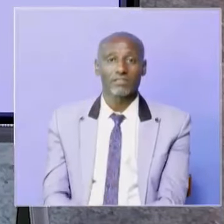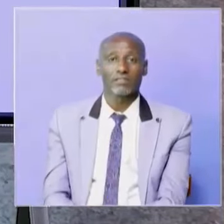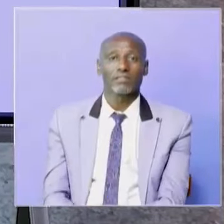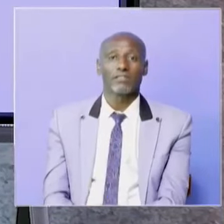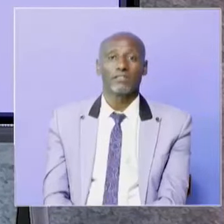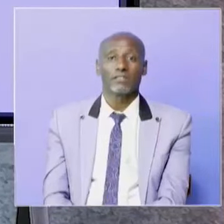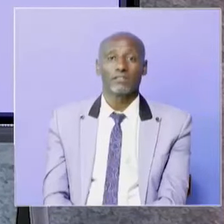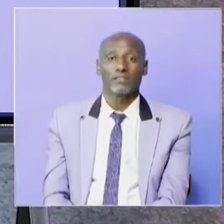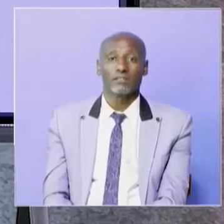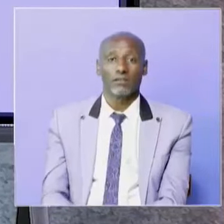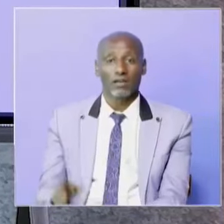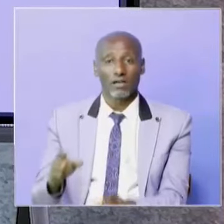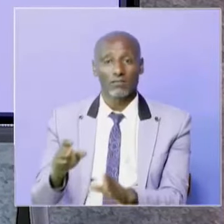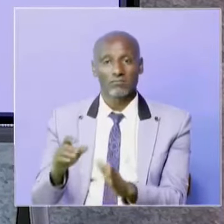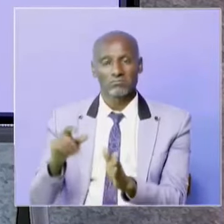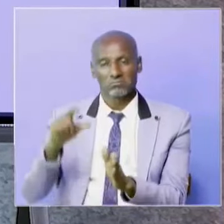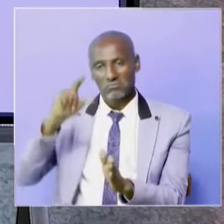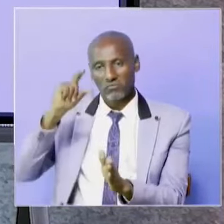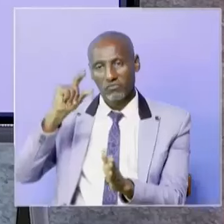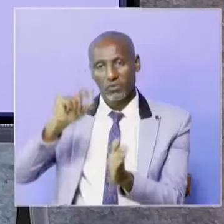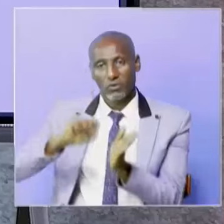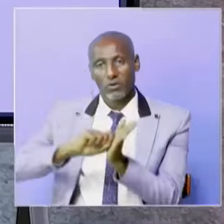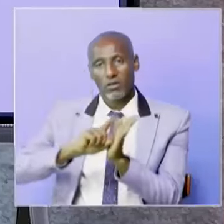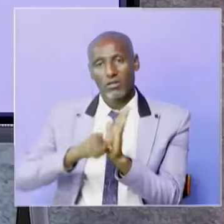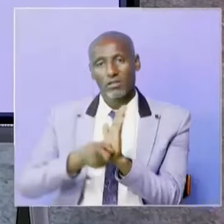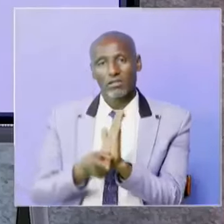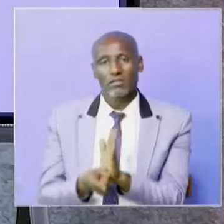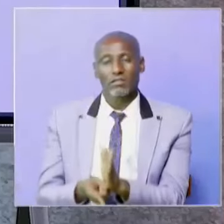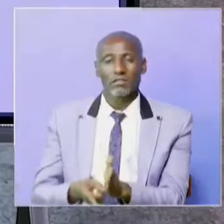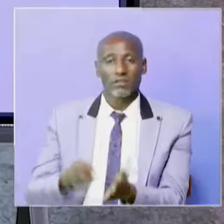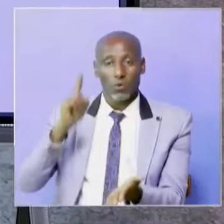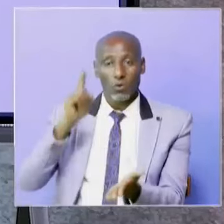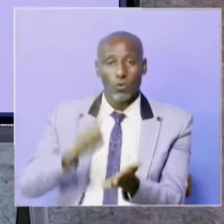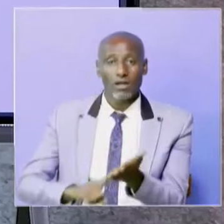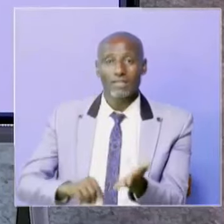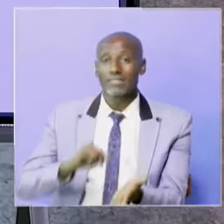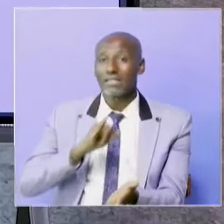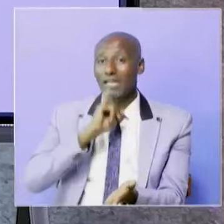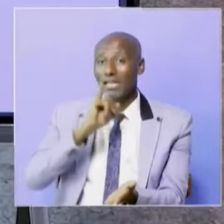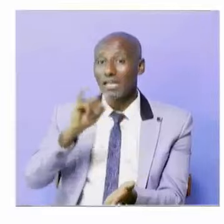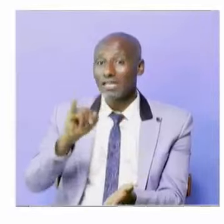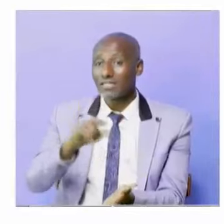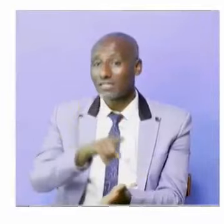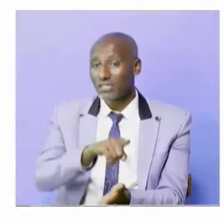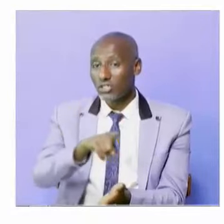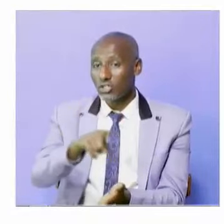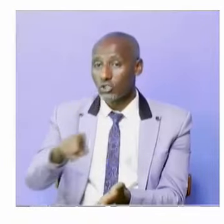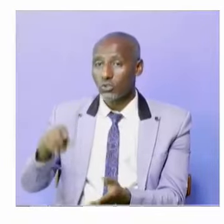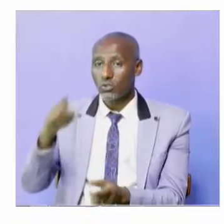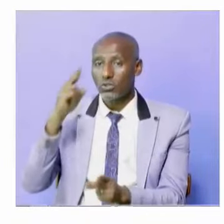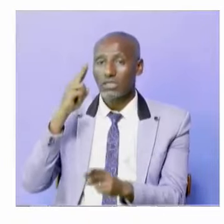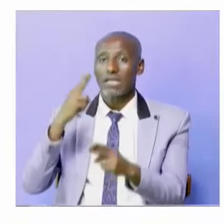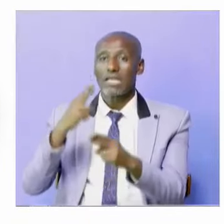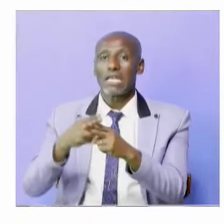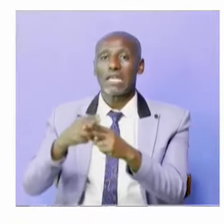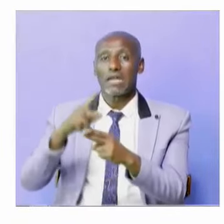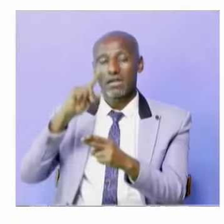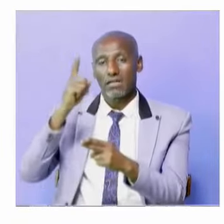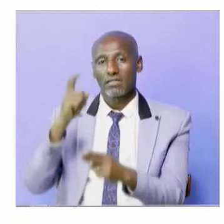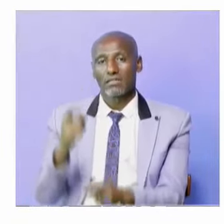these activities, maybe you have few minutes, okay? Do it. So, what is your name?